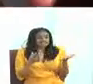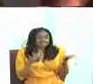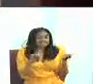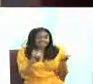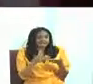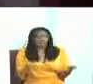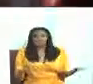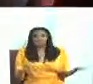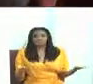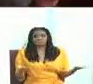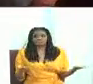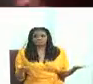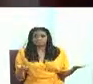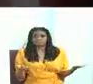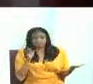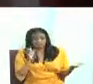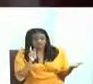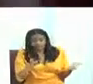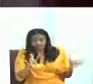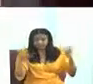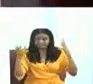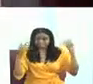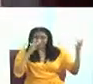This is why I never became military.